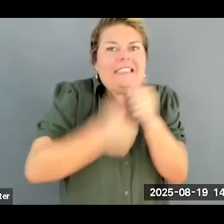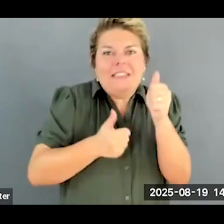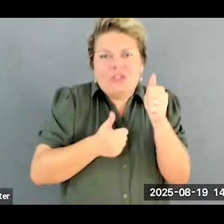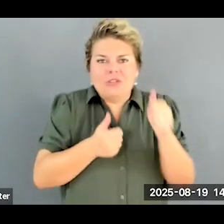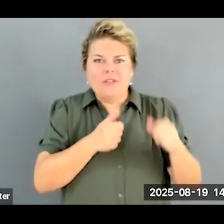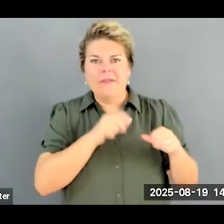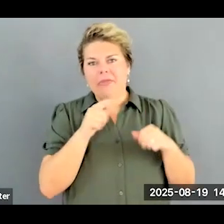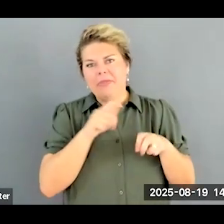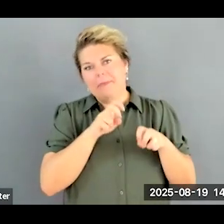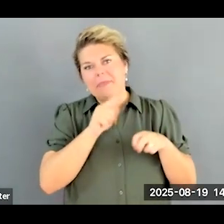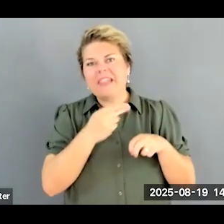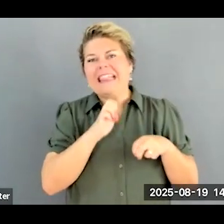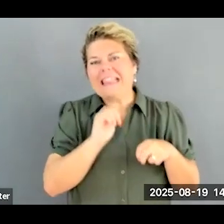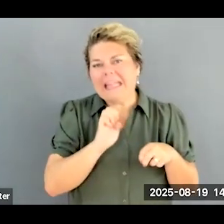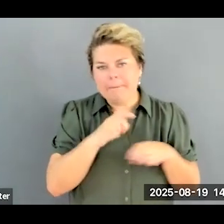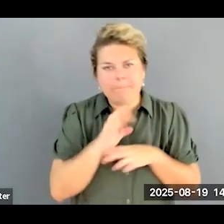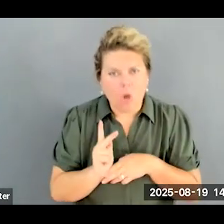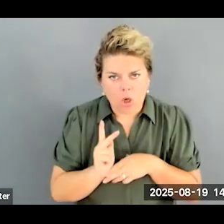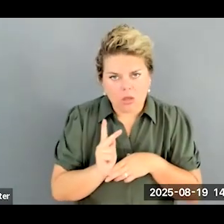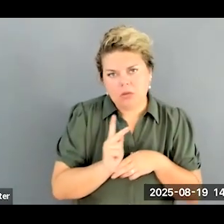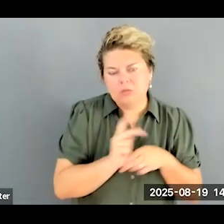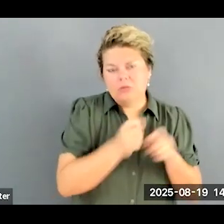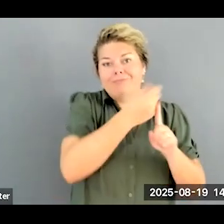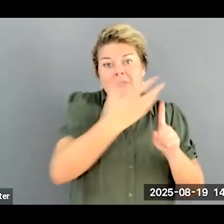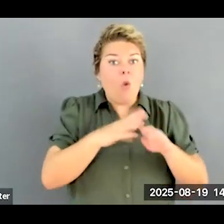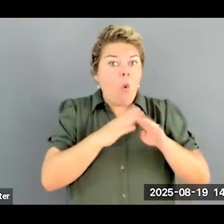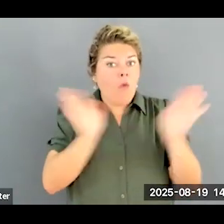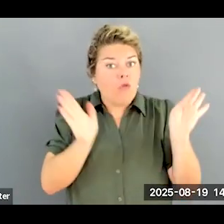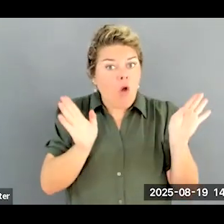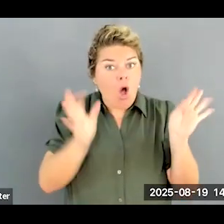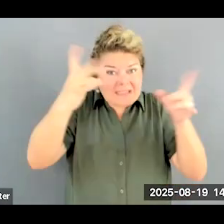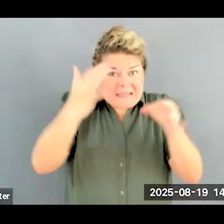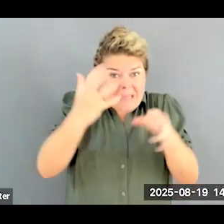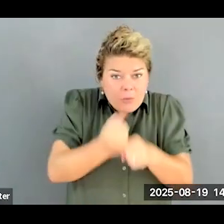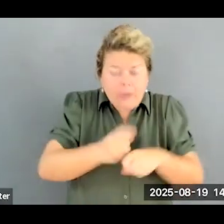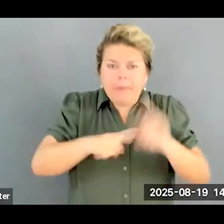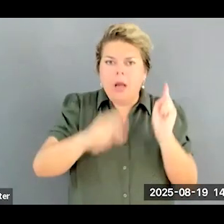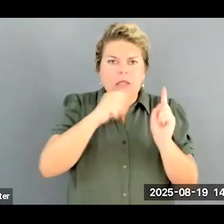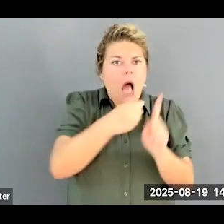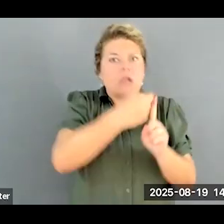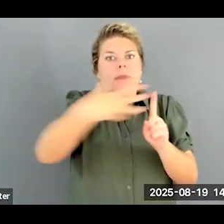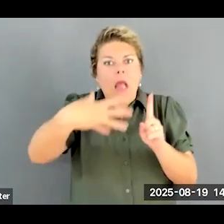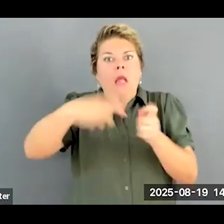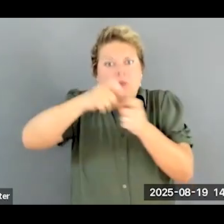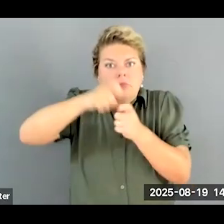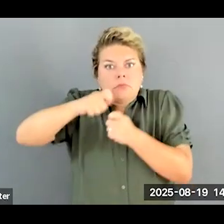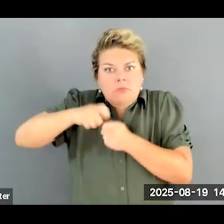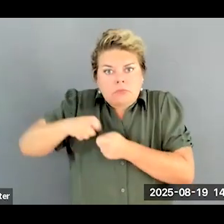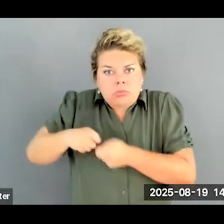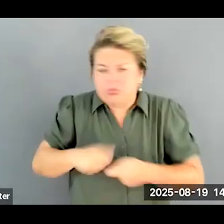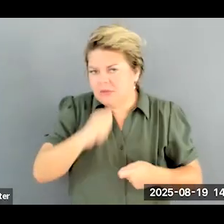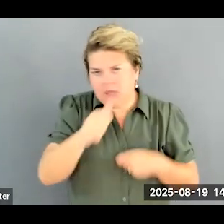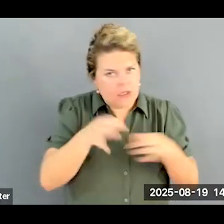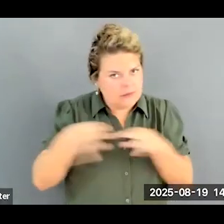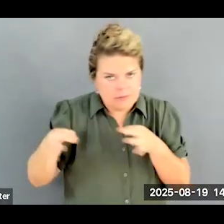World theme parks. It gave an overall summary, but it didn't get down into the nitty-gritty detail that was so granular of what